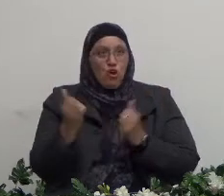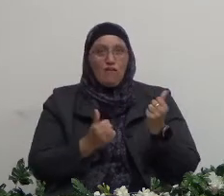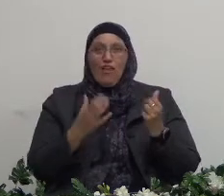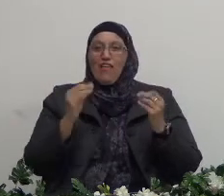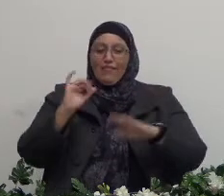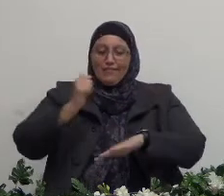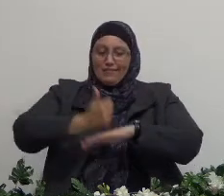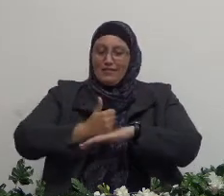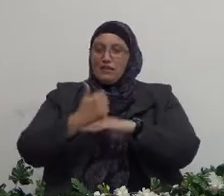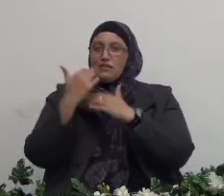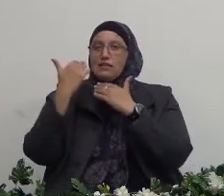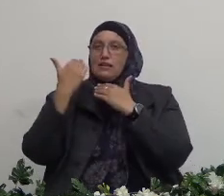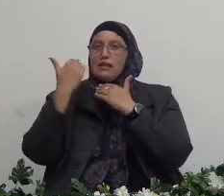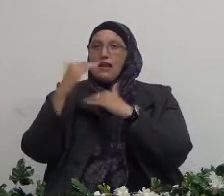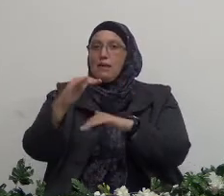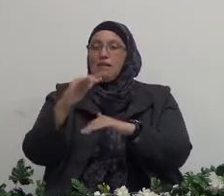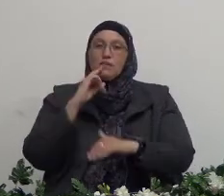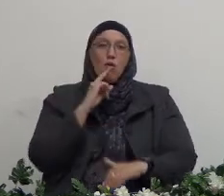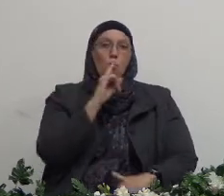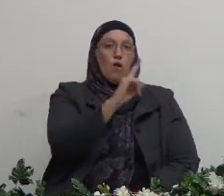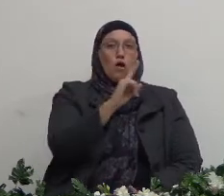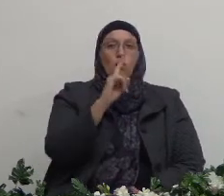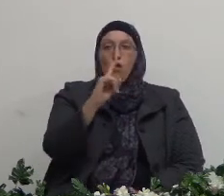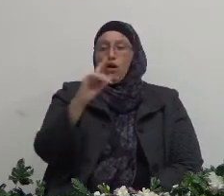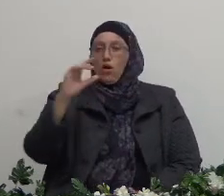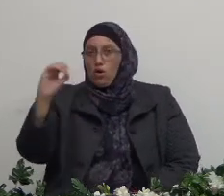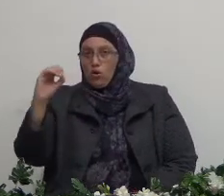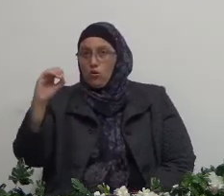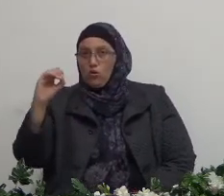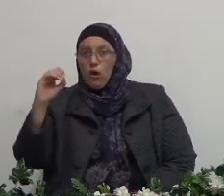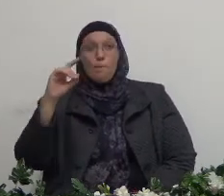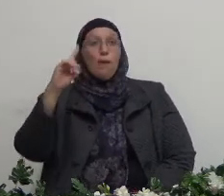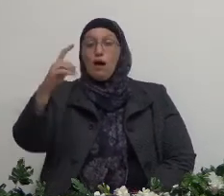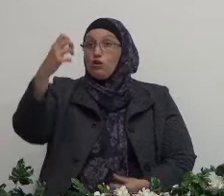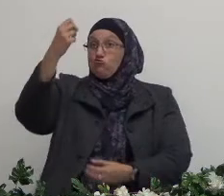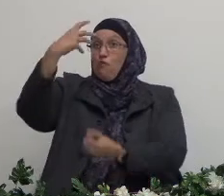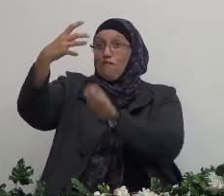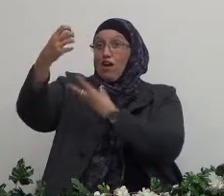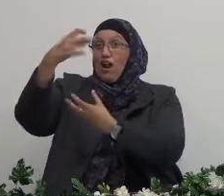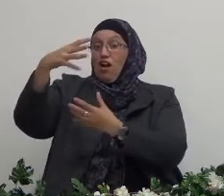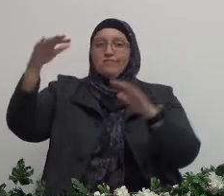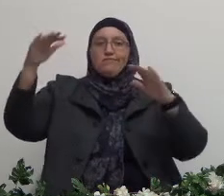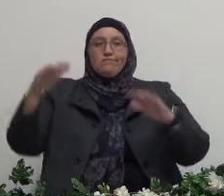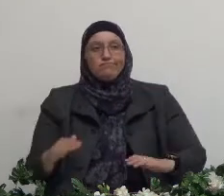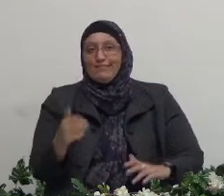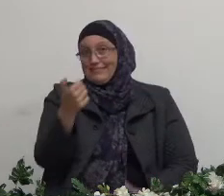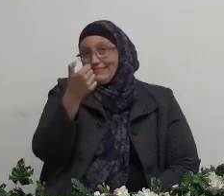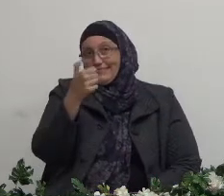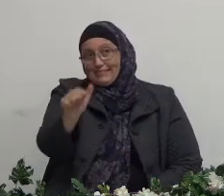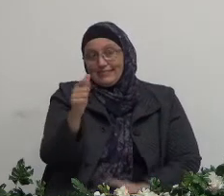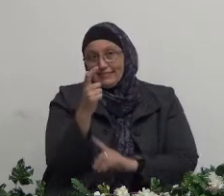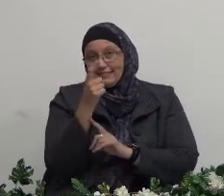there's traffic lights, then the speed's at 60. And then suddenly they said, but inside the